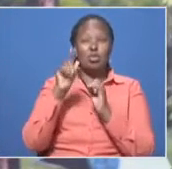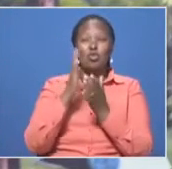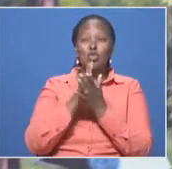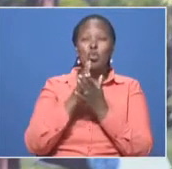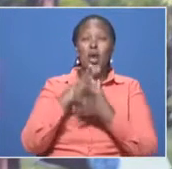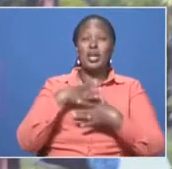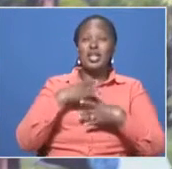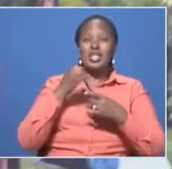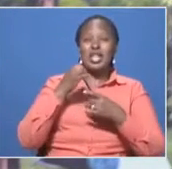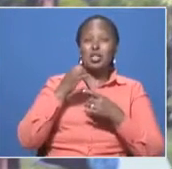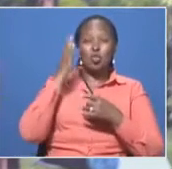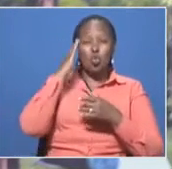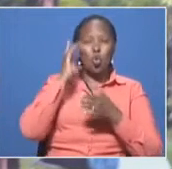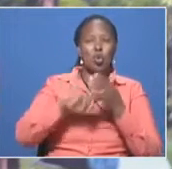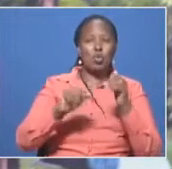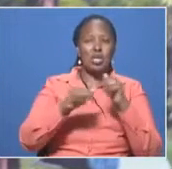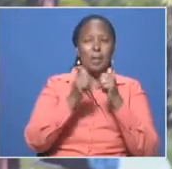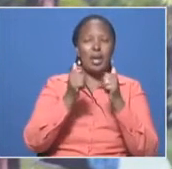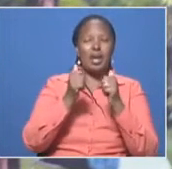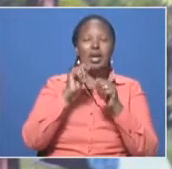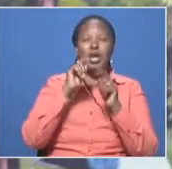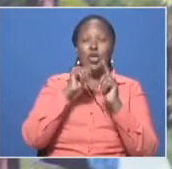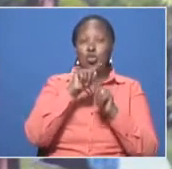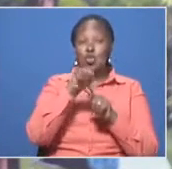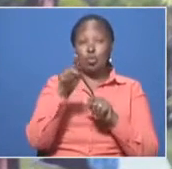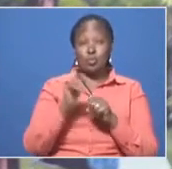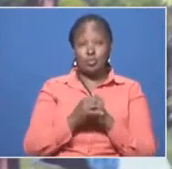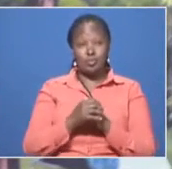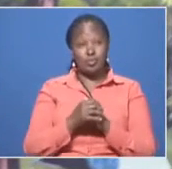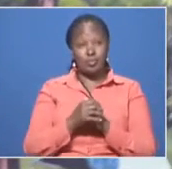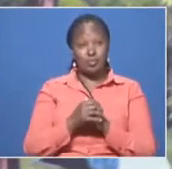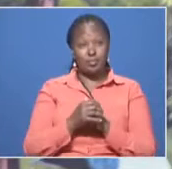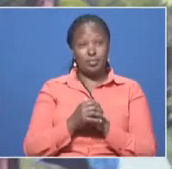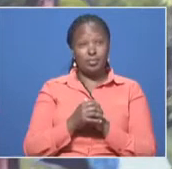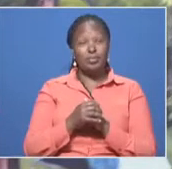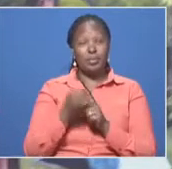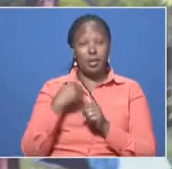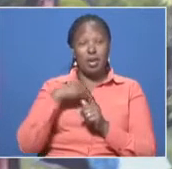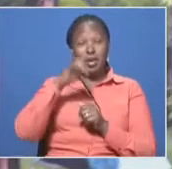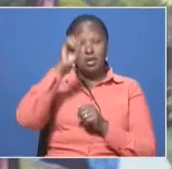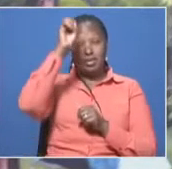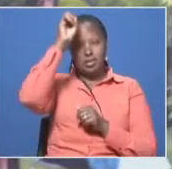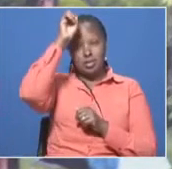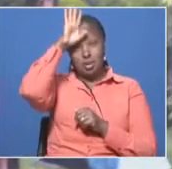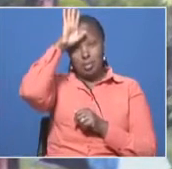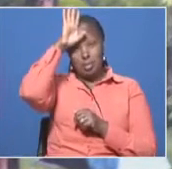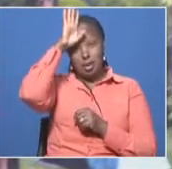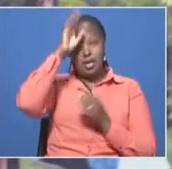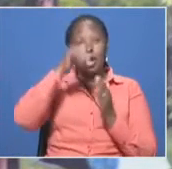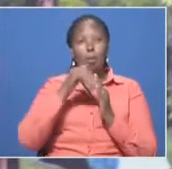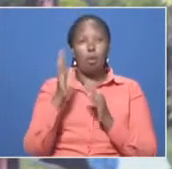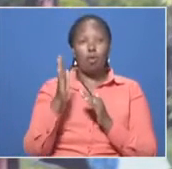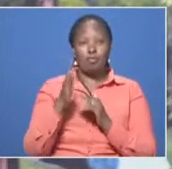what was happening to you? I was really surprised.